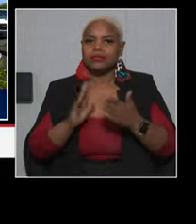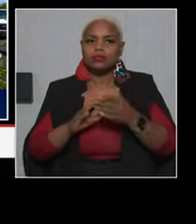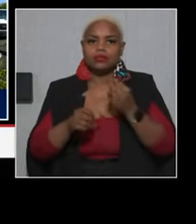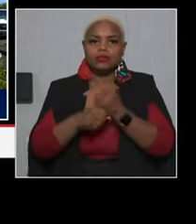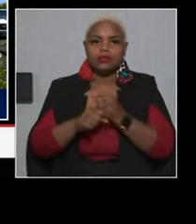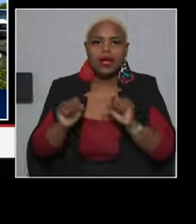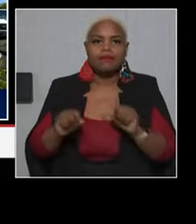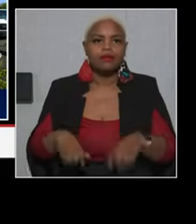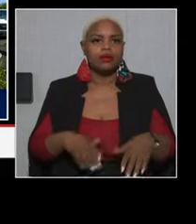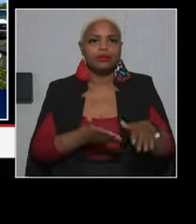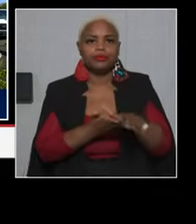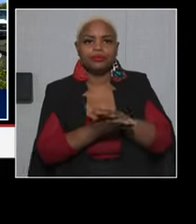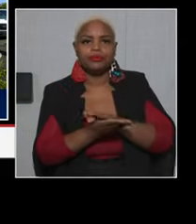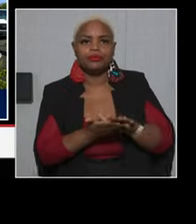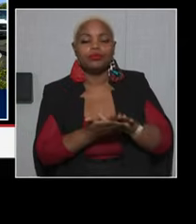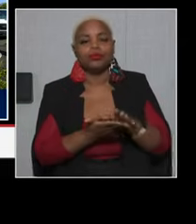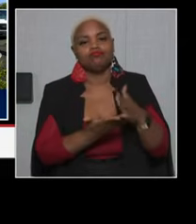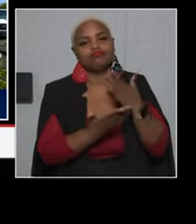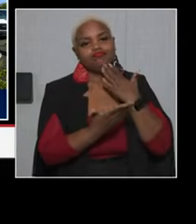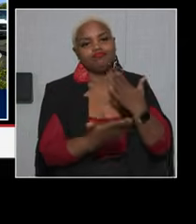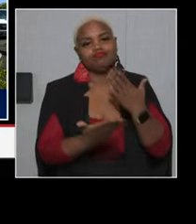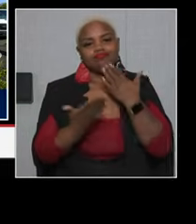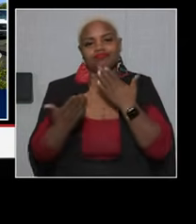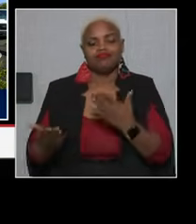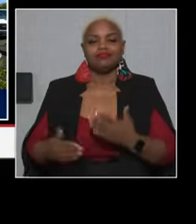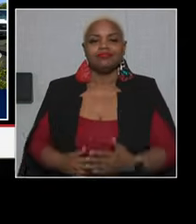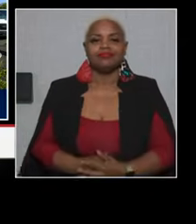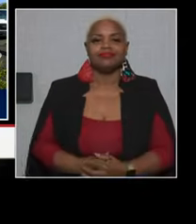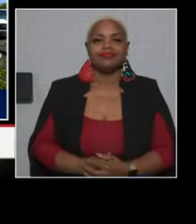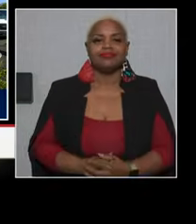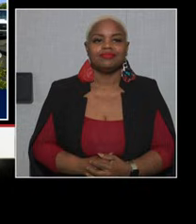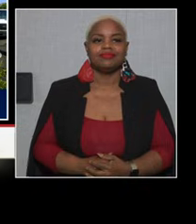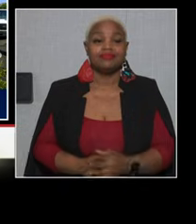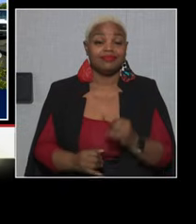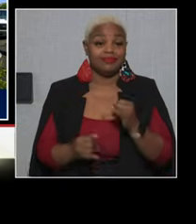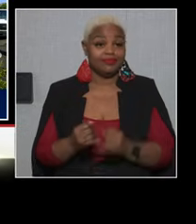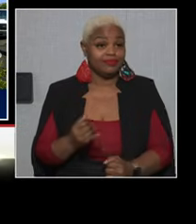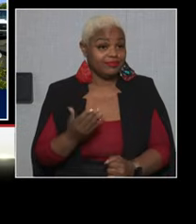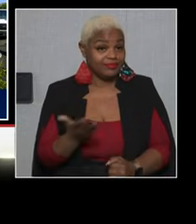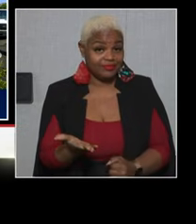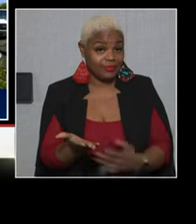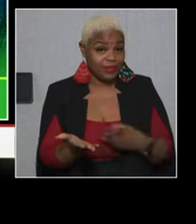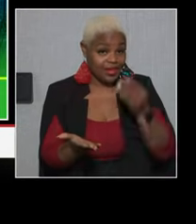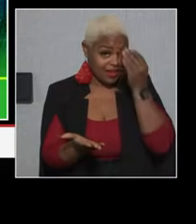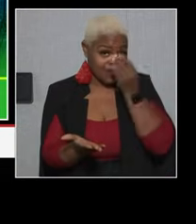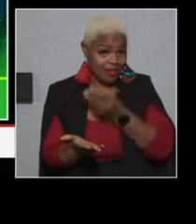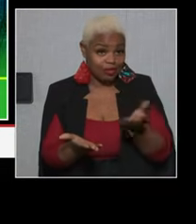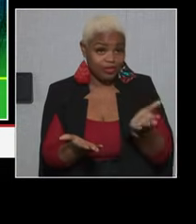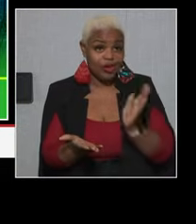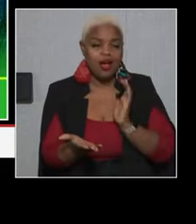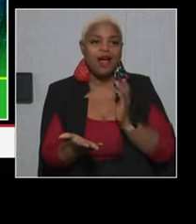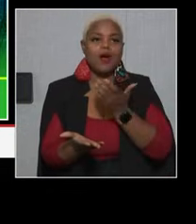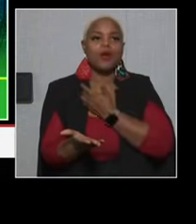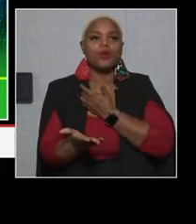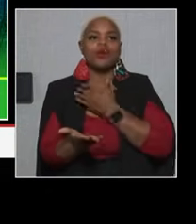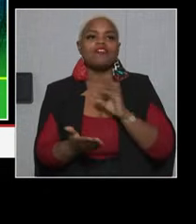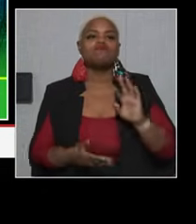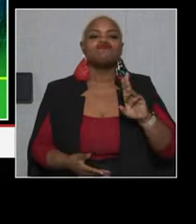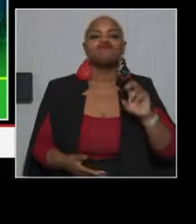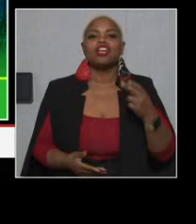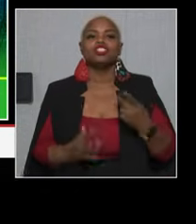say thank you. And finally, I want to announce our Fresh Start